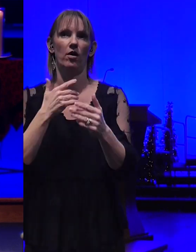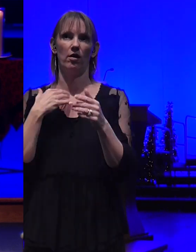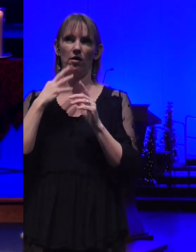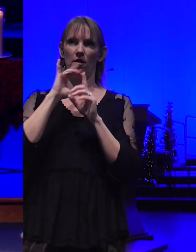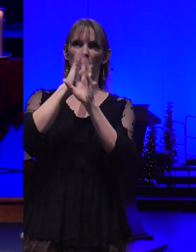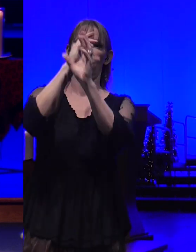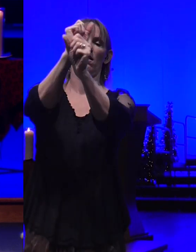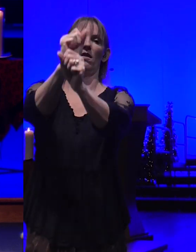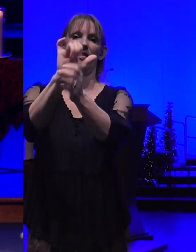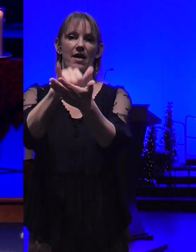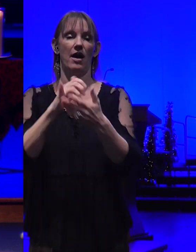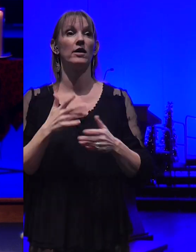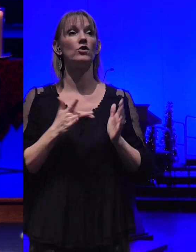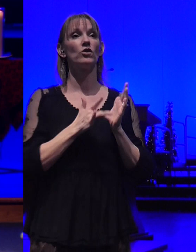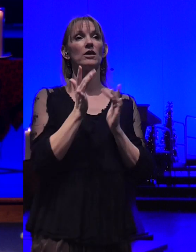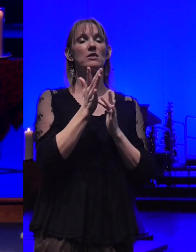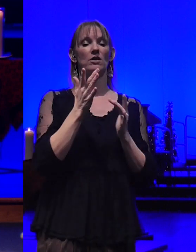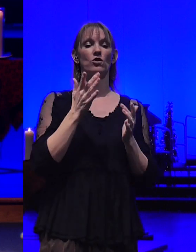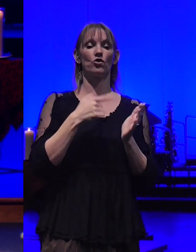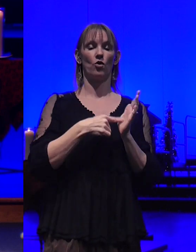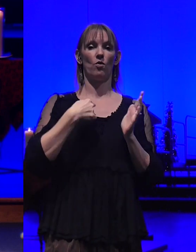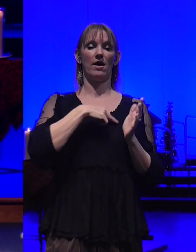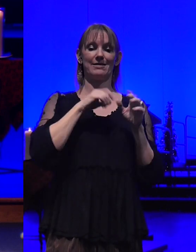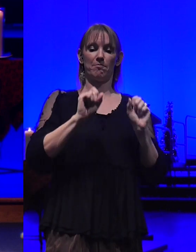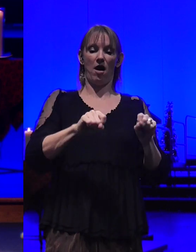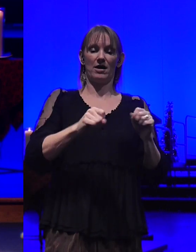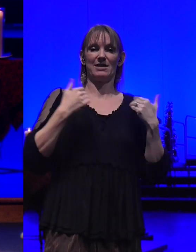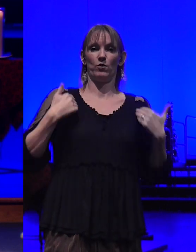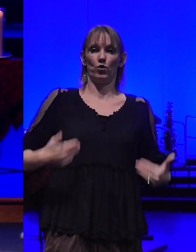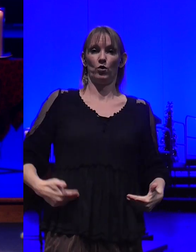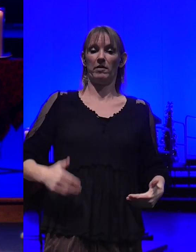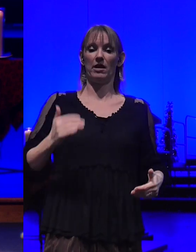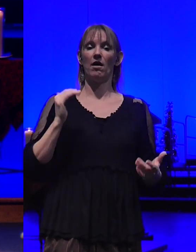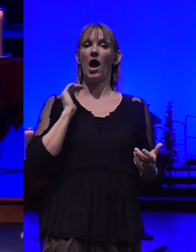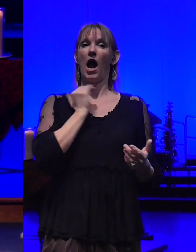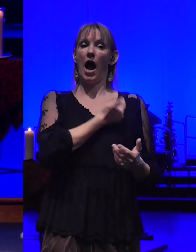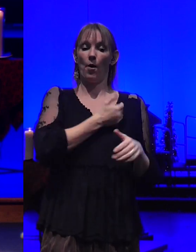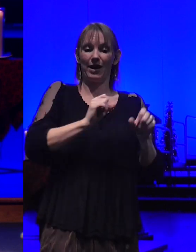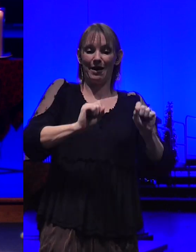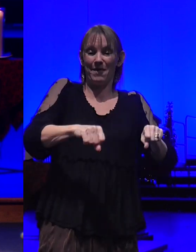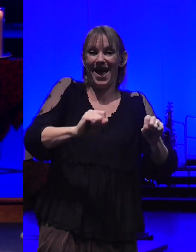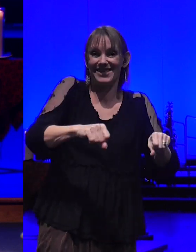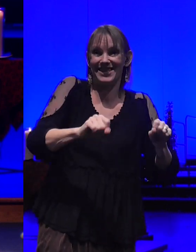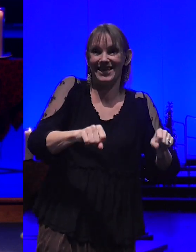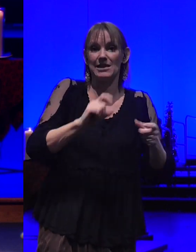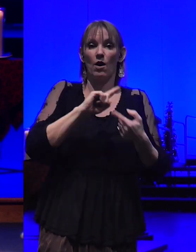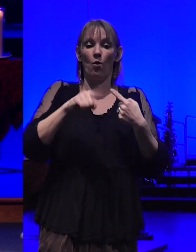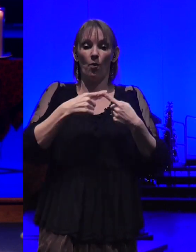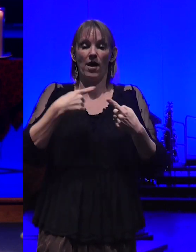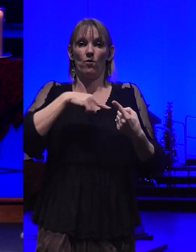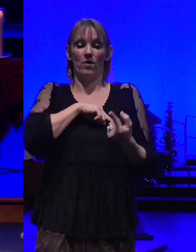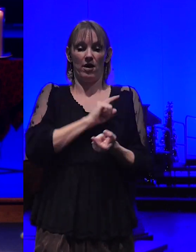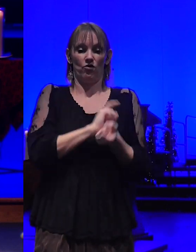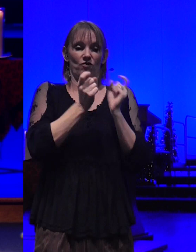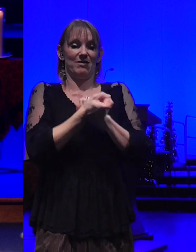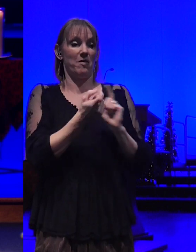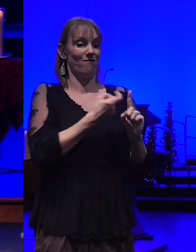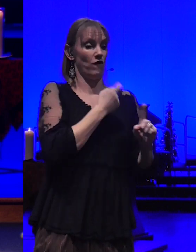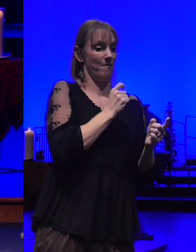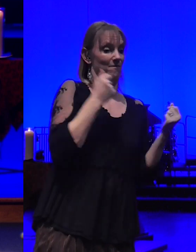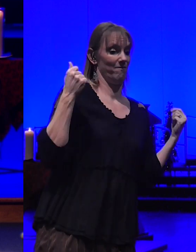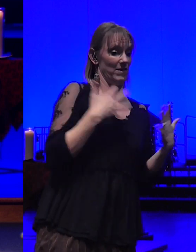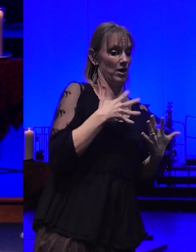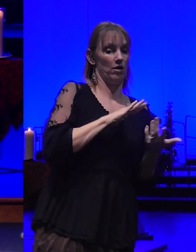us the possible human, our greater capacities when we transform out of fear and into